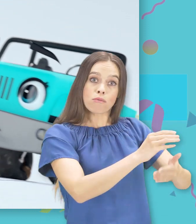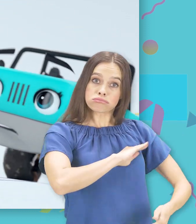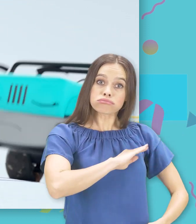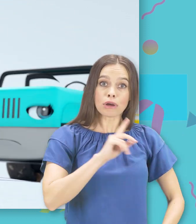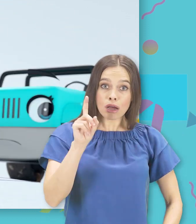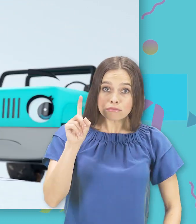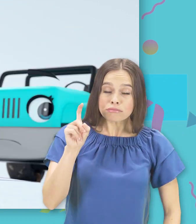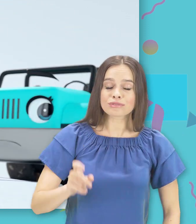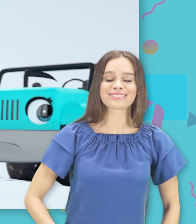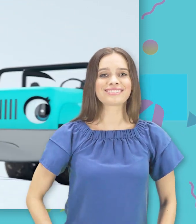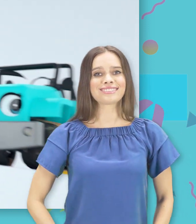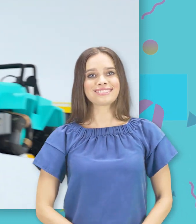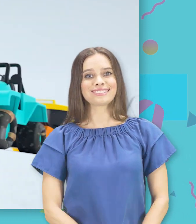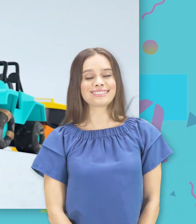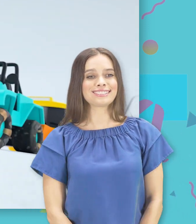Bus?